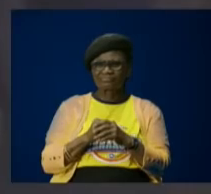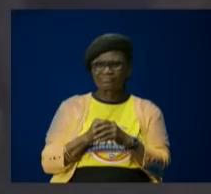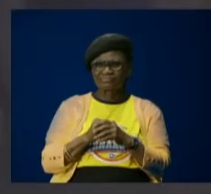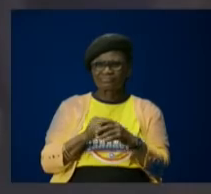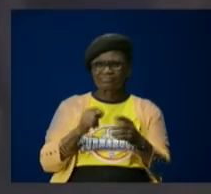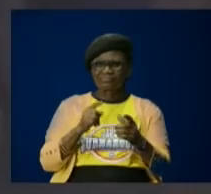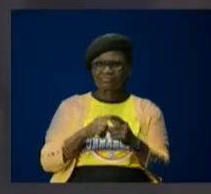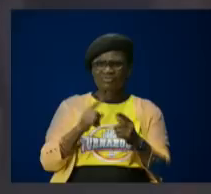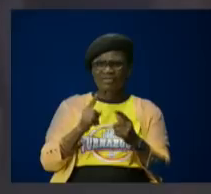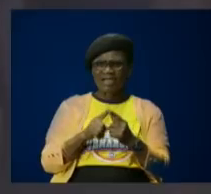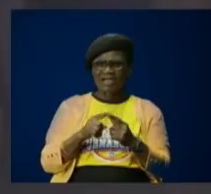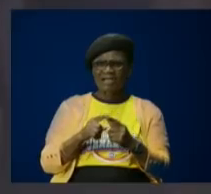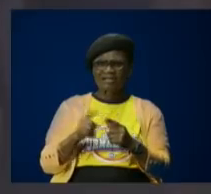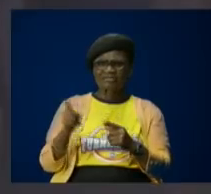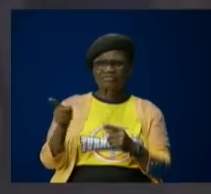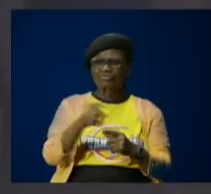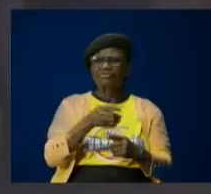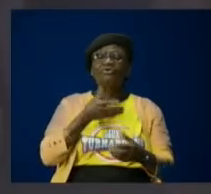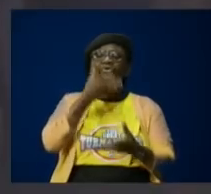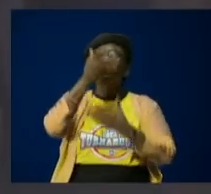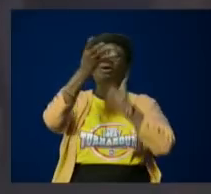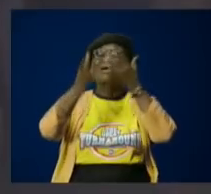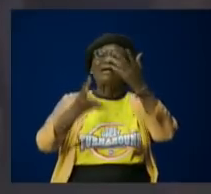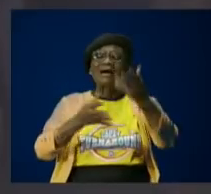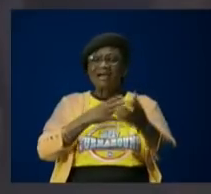And then you cry and say, Father,